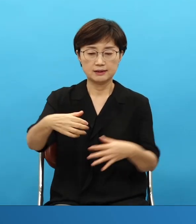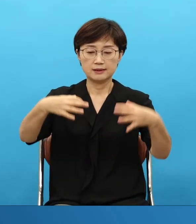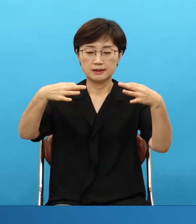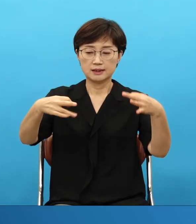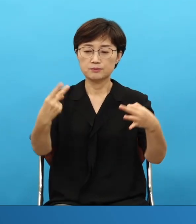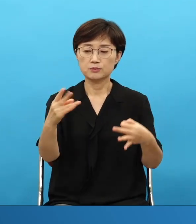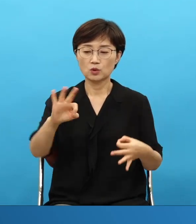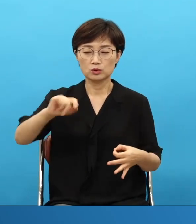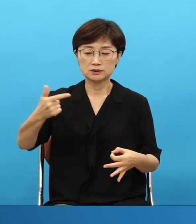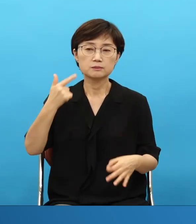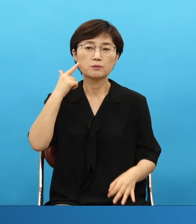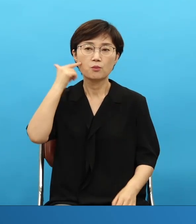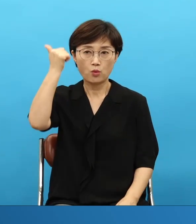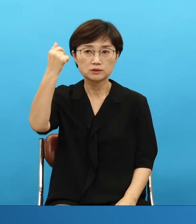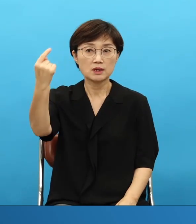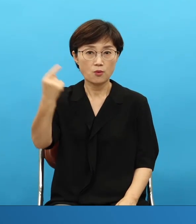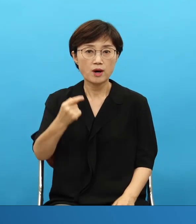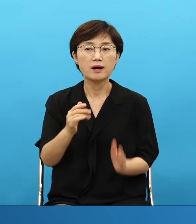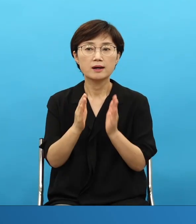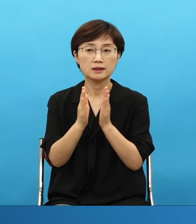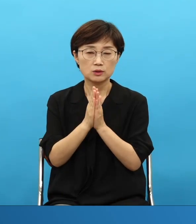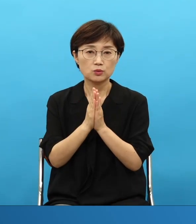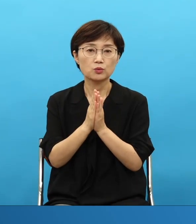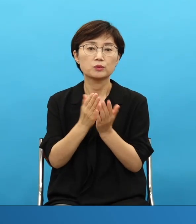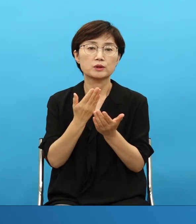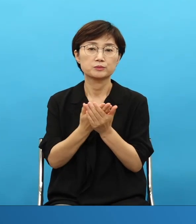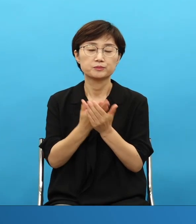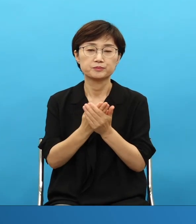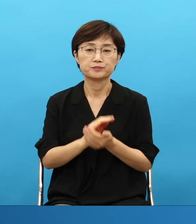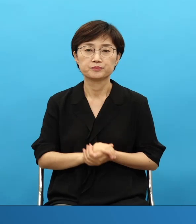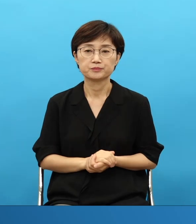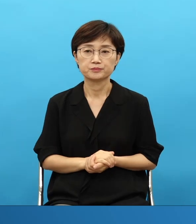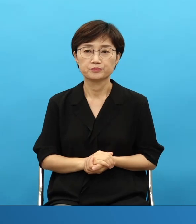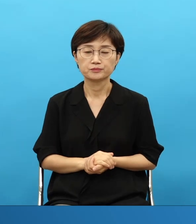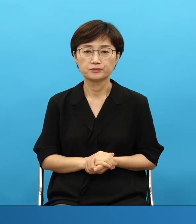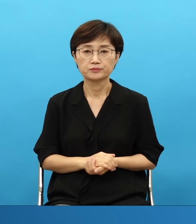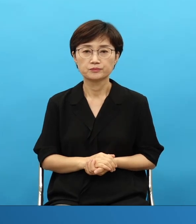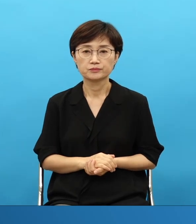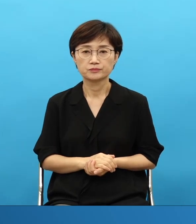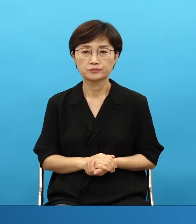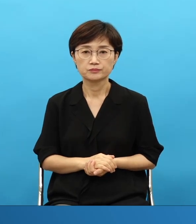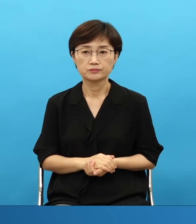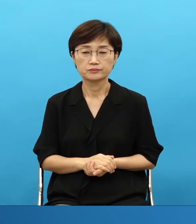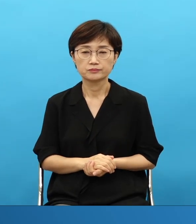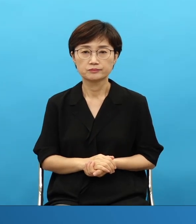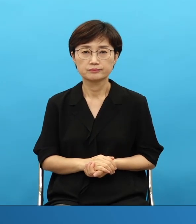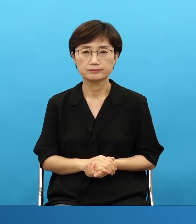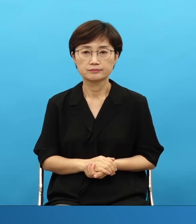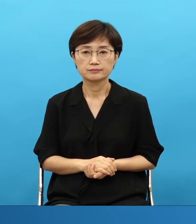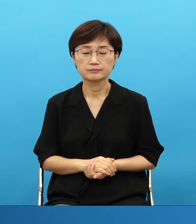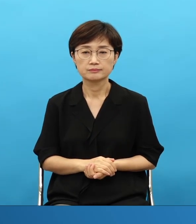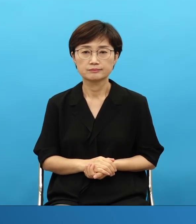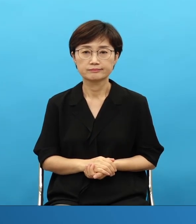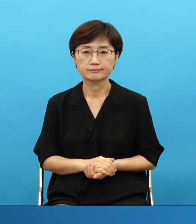Kim Dong-jin, the head of the RTS Small Committee for the Alumni, will pray for us.